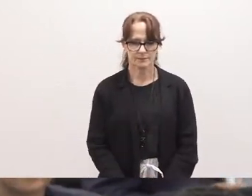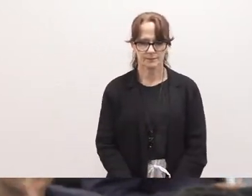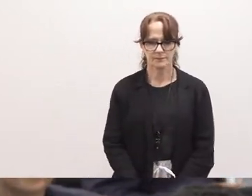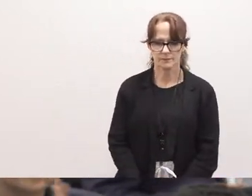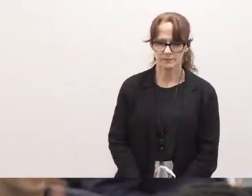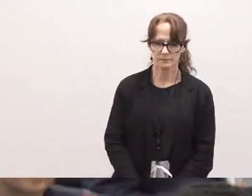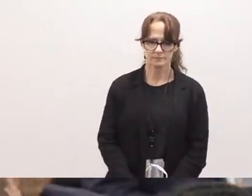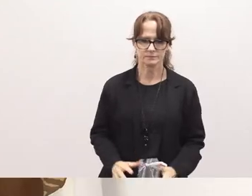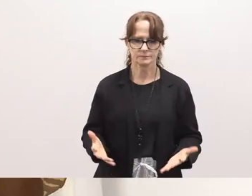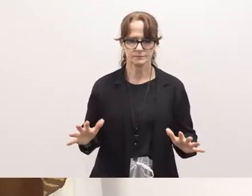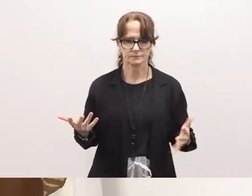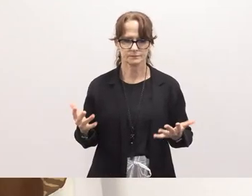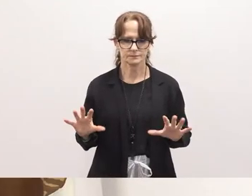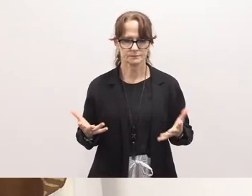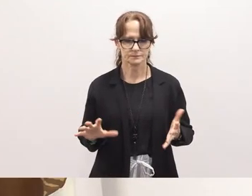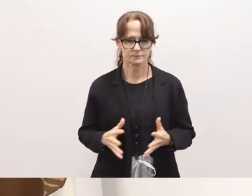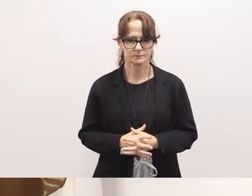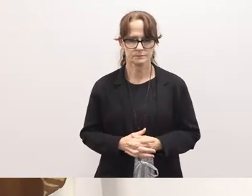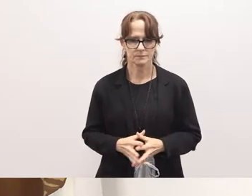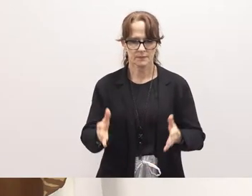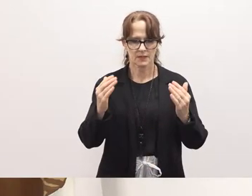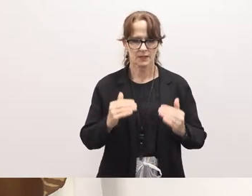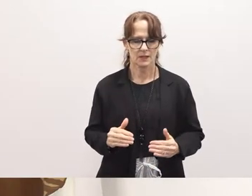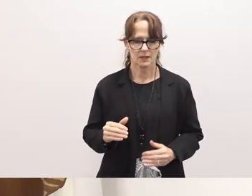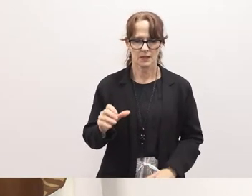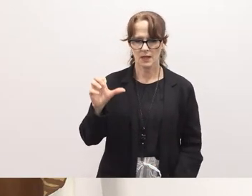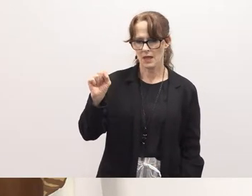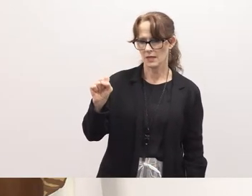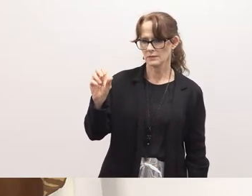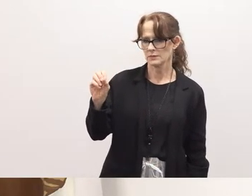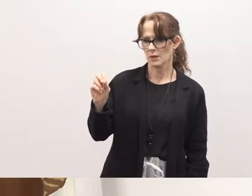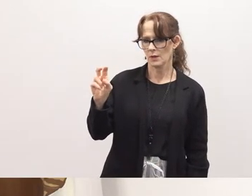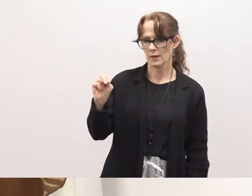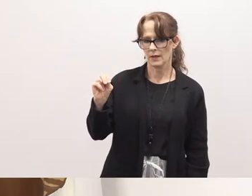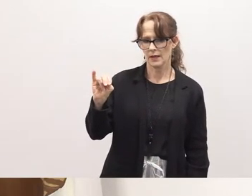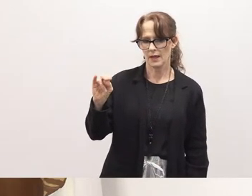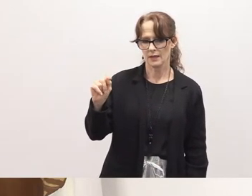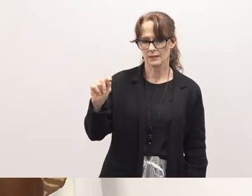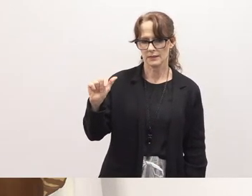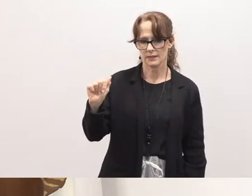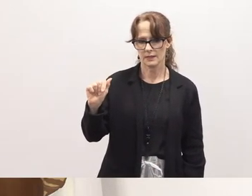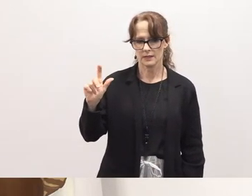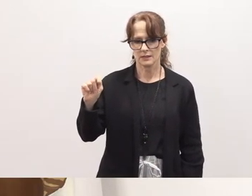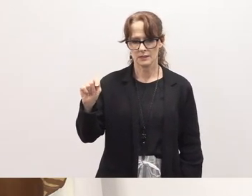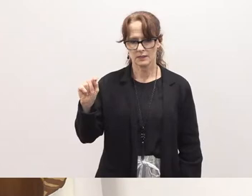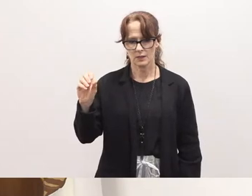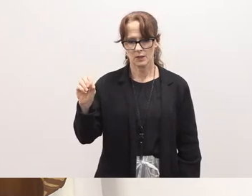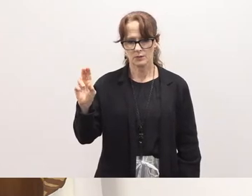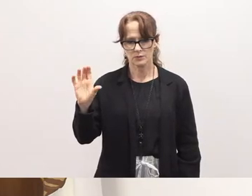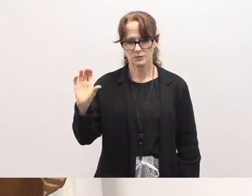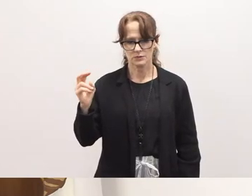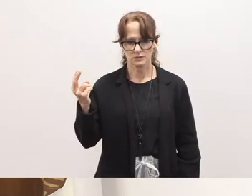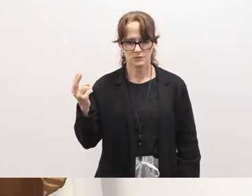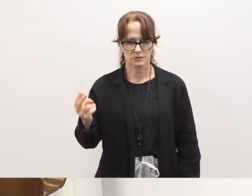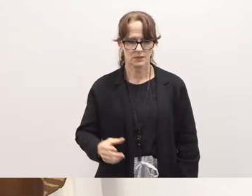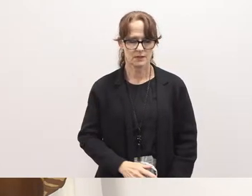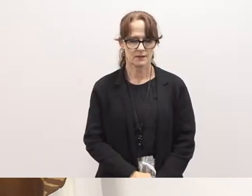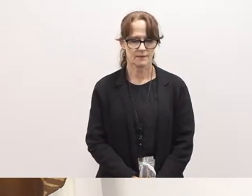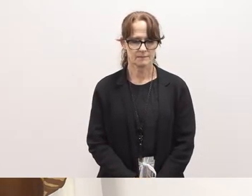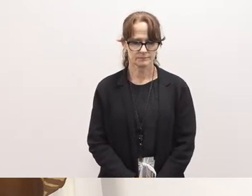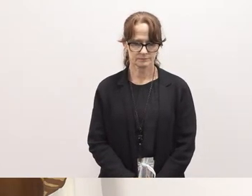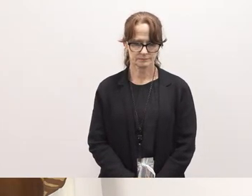you. Next, we have Sunita Touch. Sunita Touch.